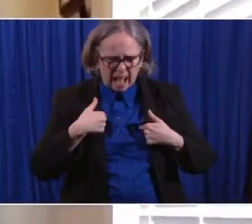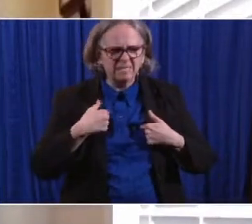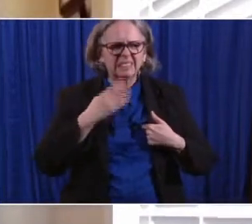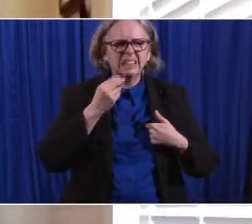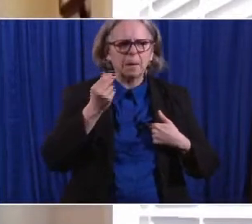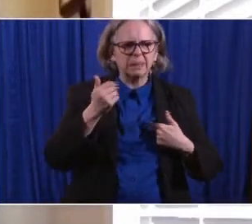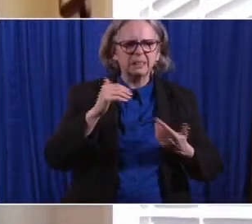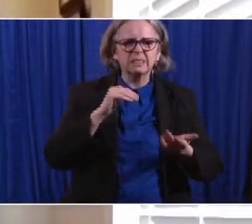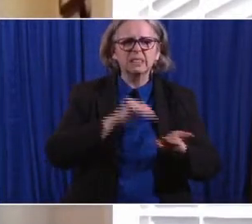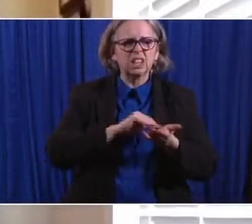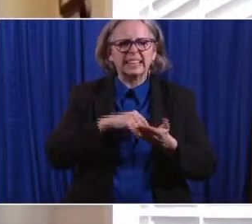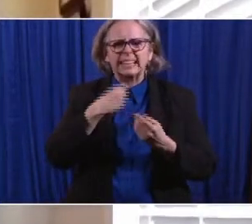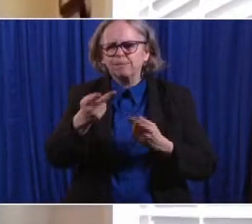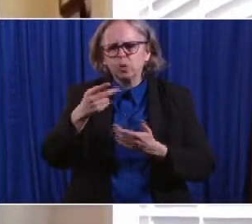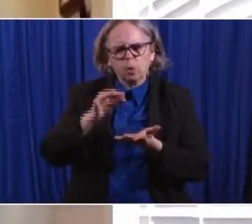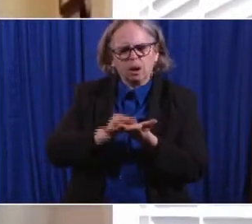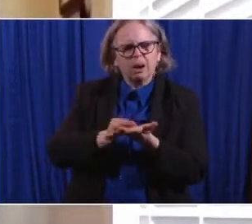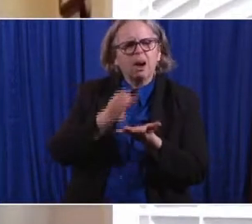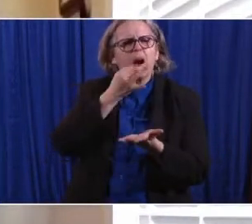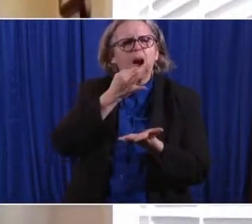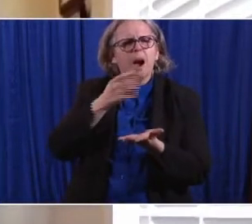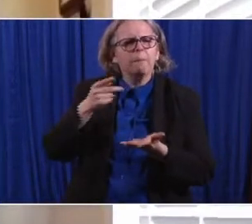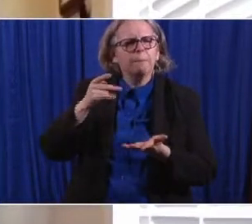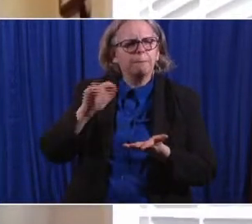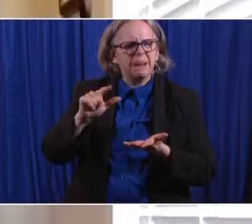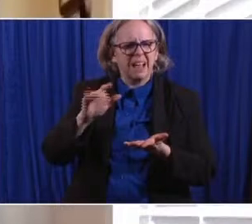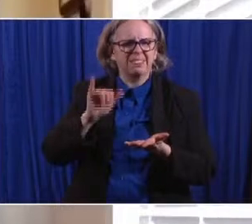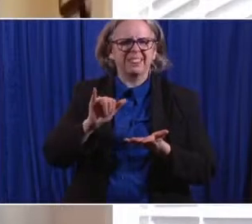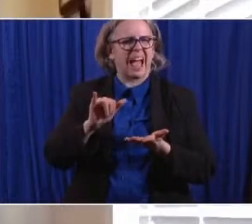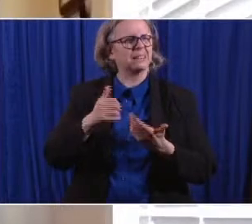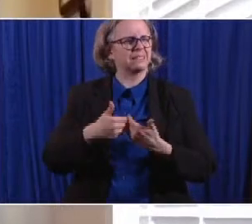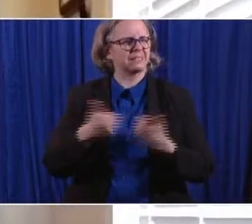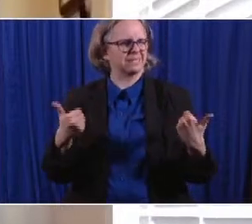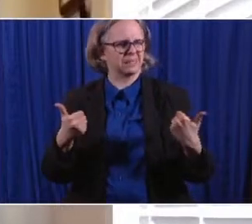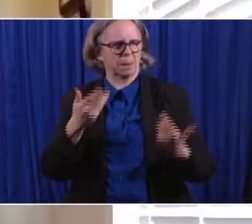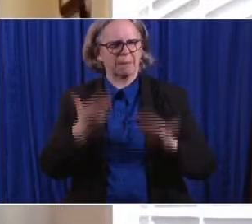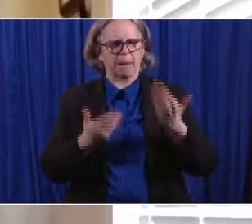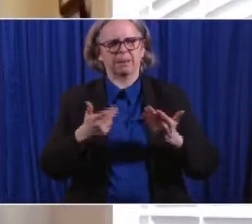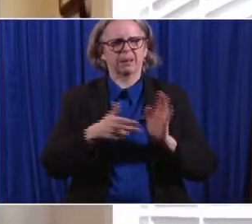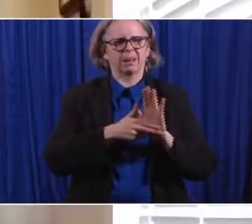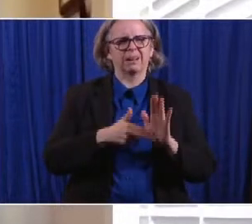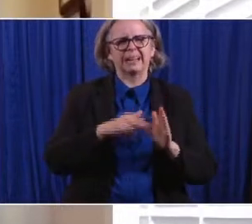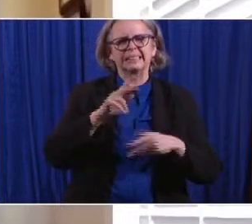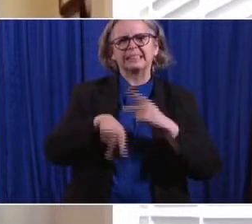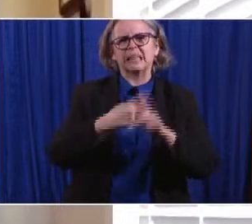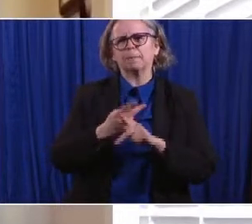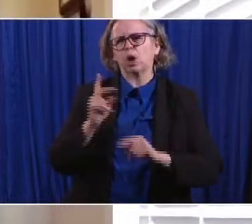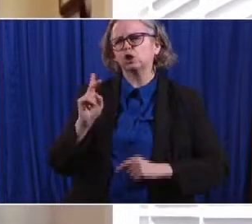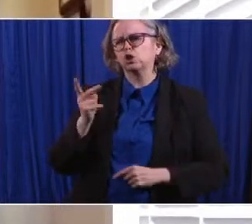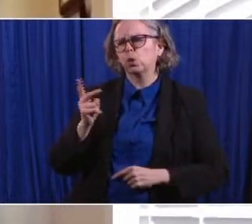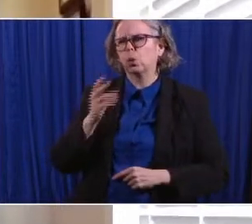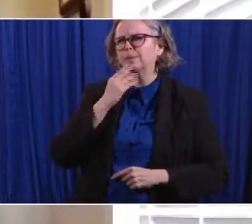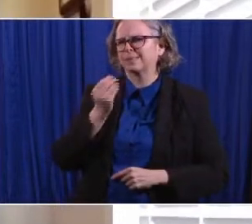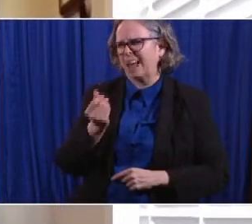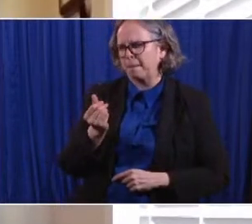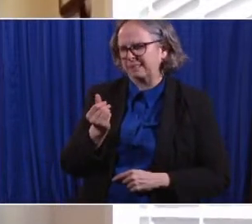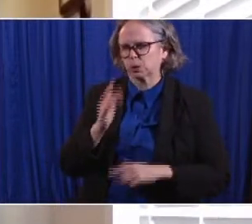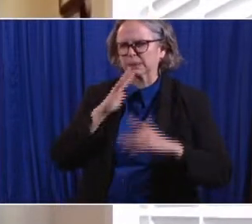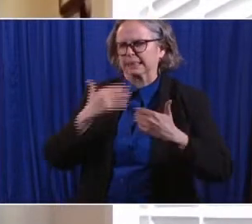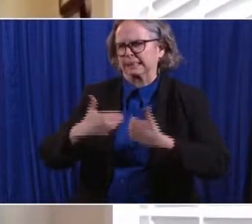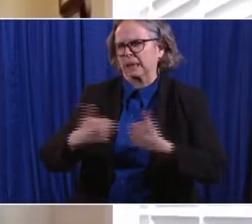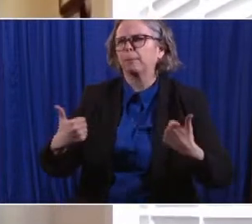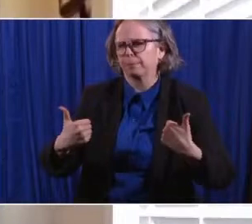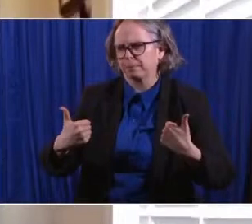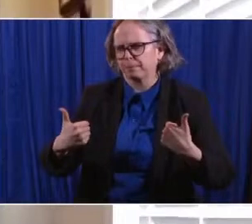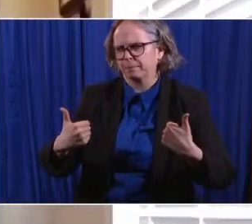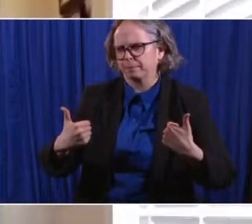you probably have the much more common form of diabetes known as type 2. And as the governor noted,